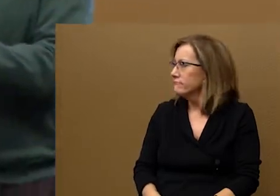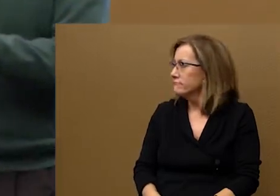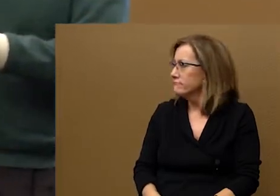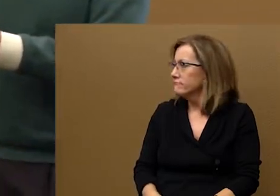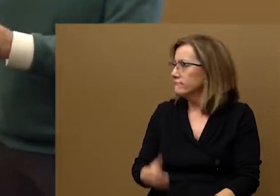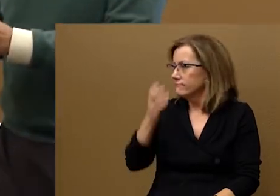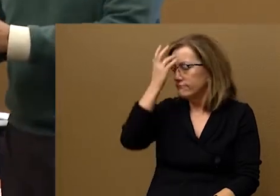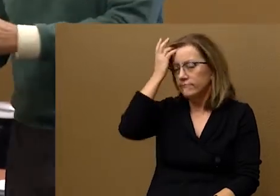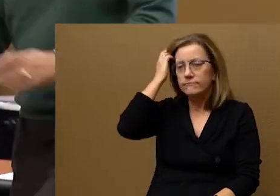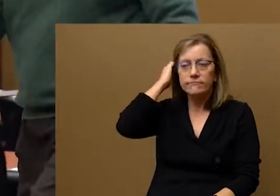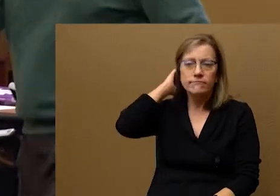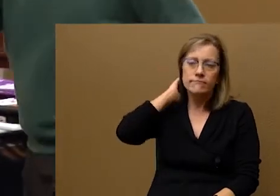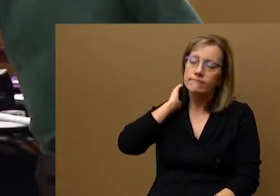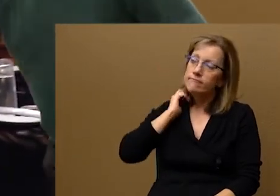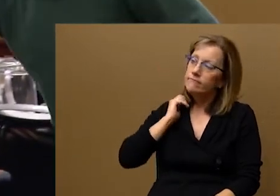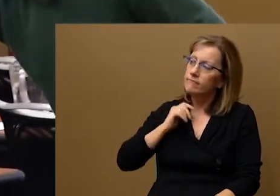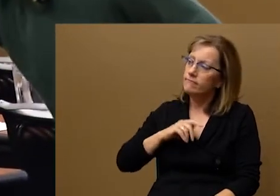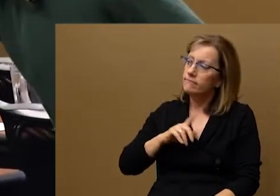When you finish, you can give to...